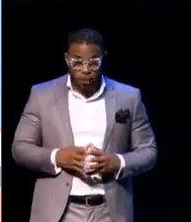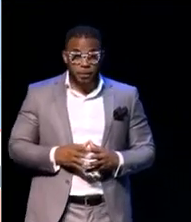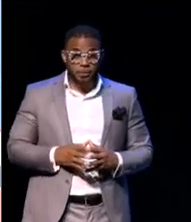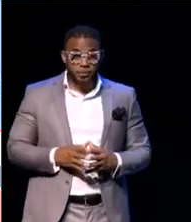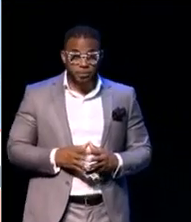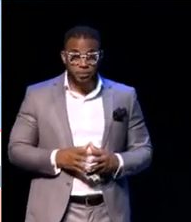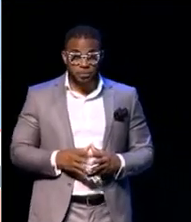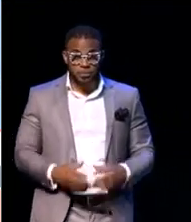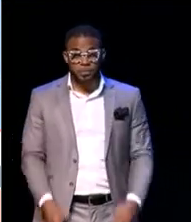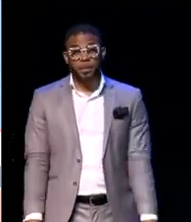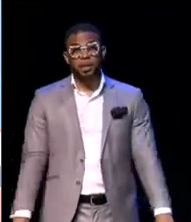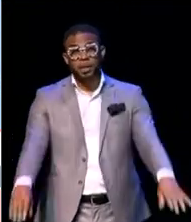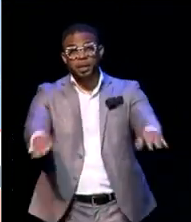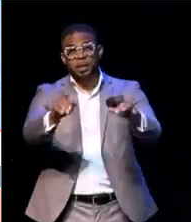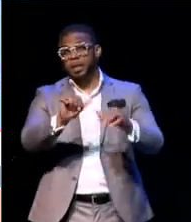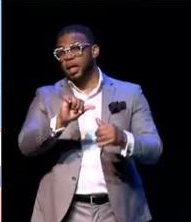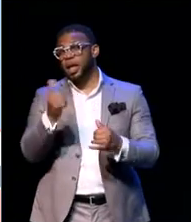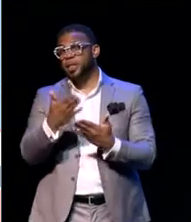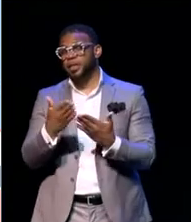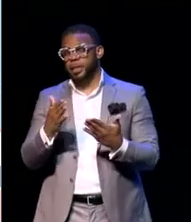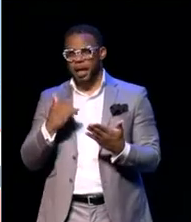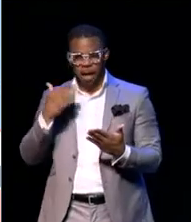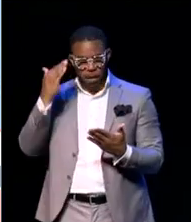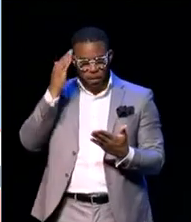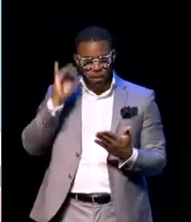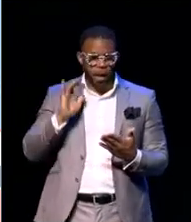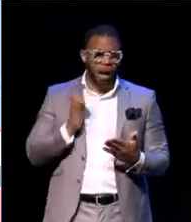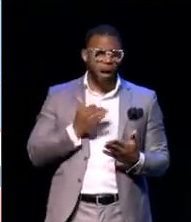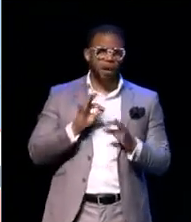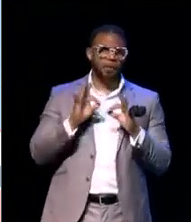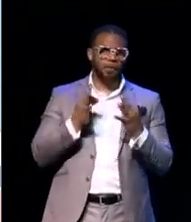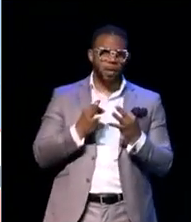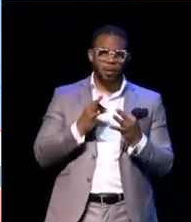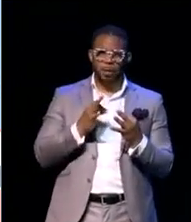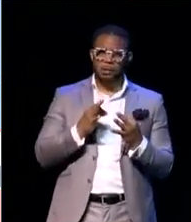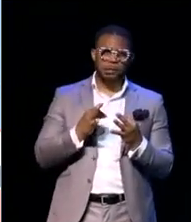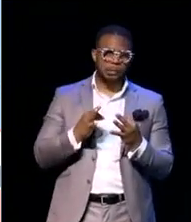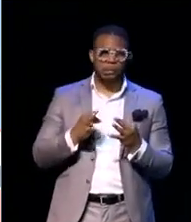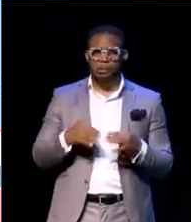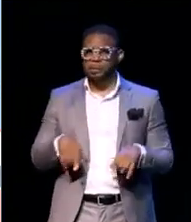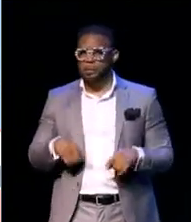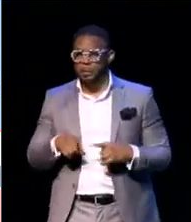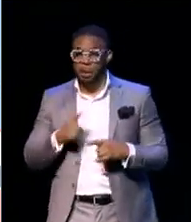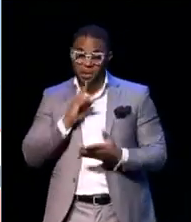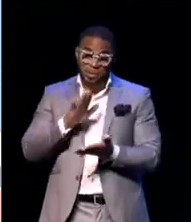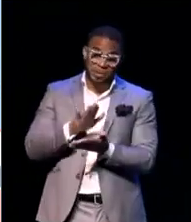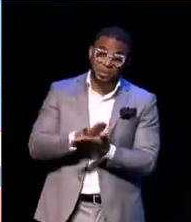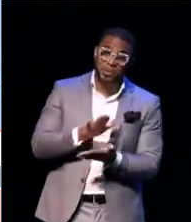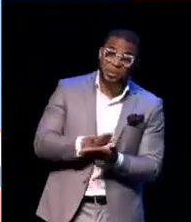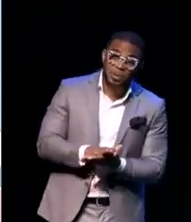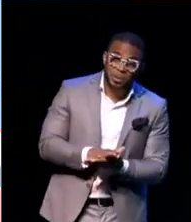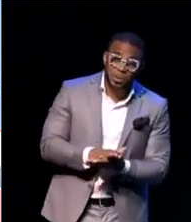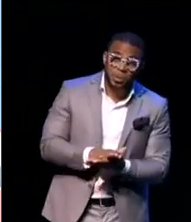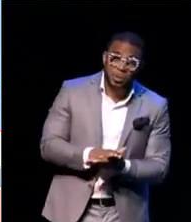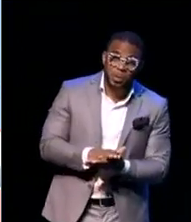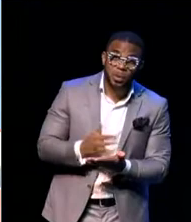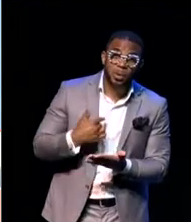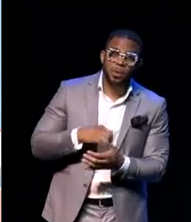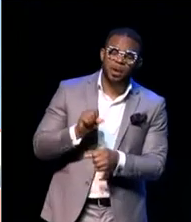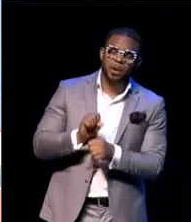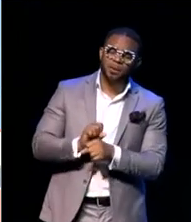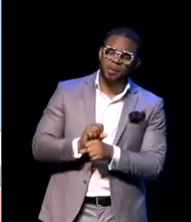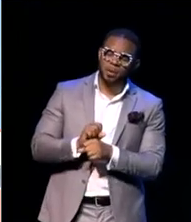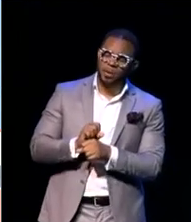And the other thing that I know that our families are hesitant about is school. We have